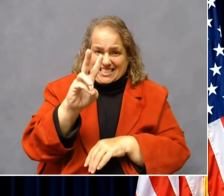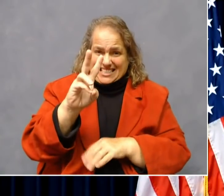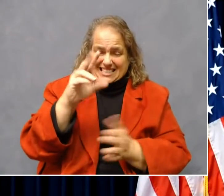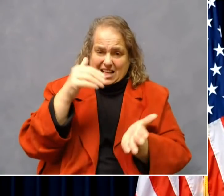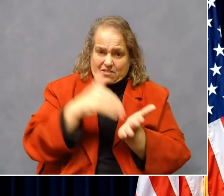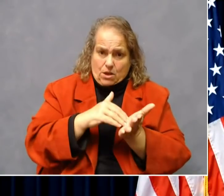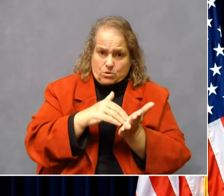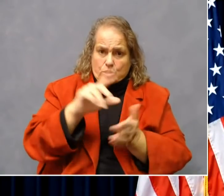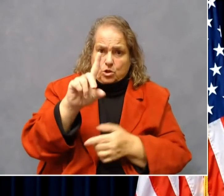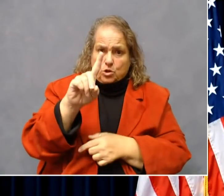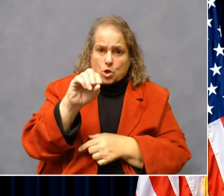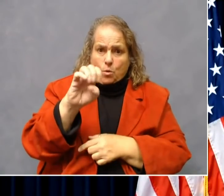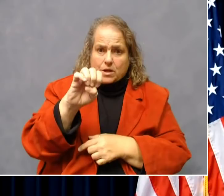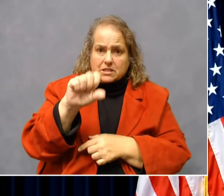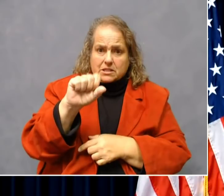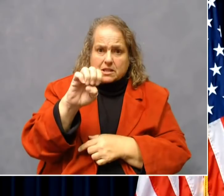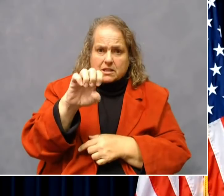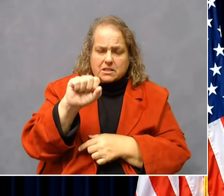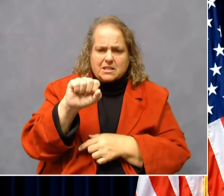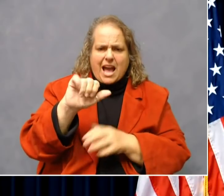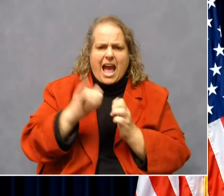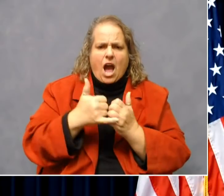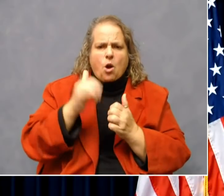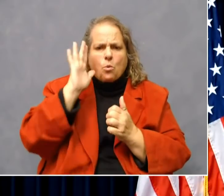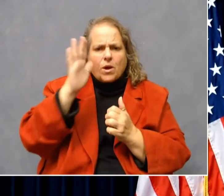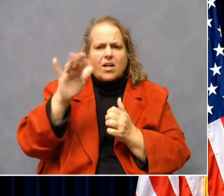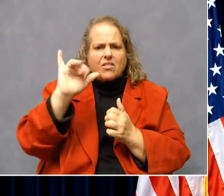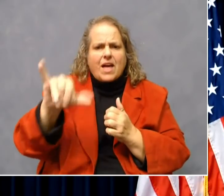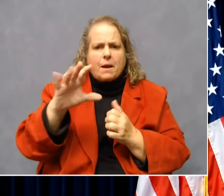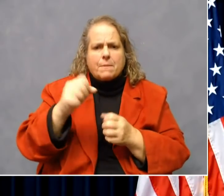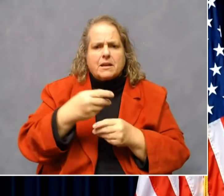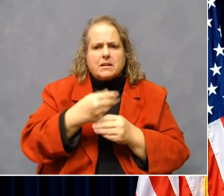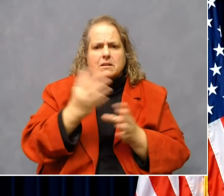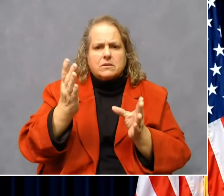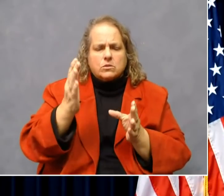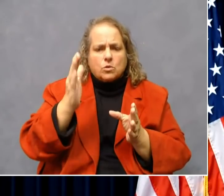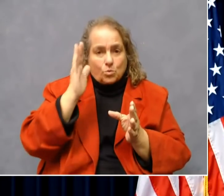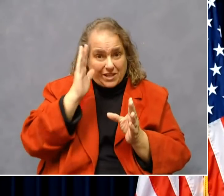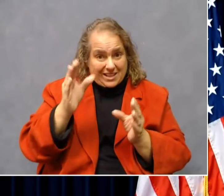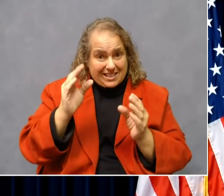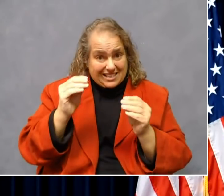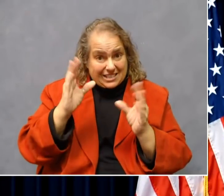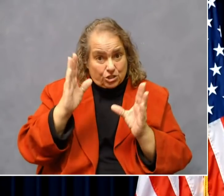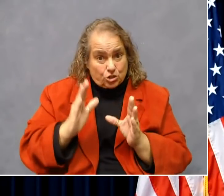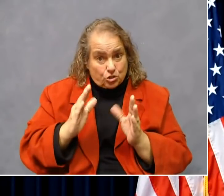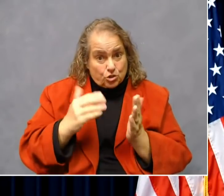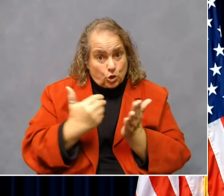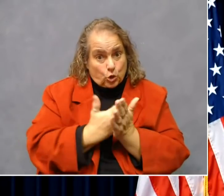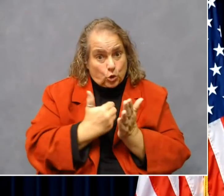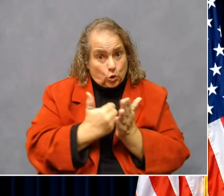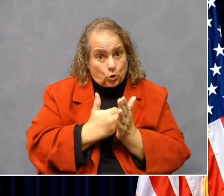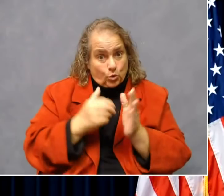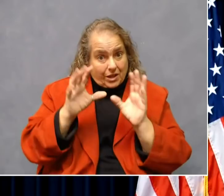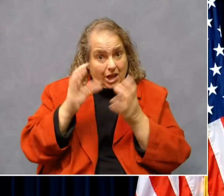that will be allocated? And are teachers a new priority category in phase 1?